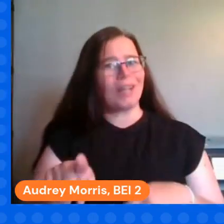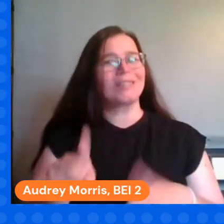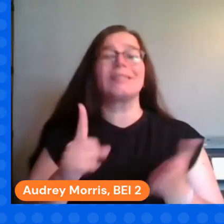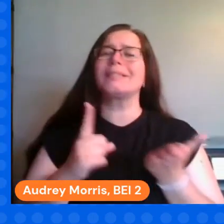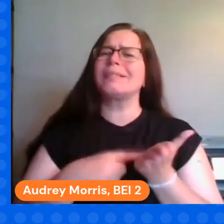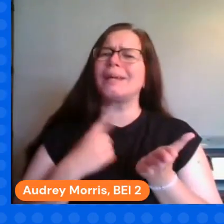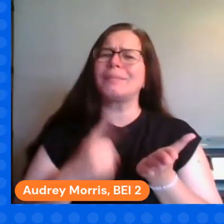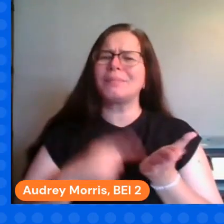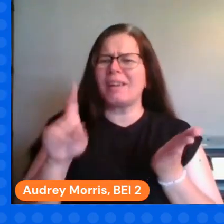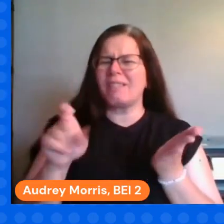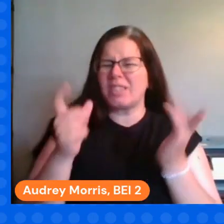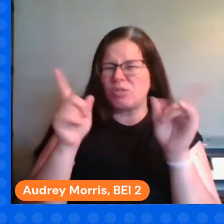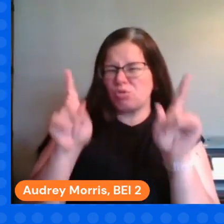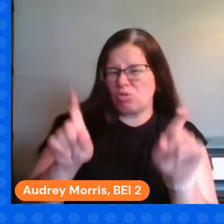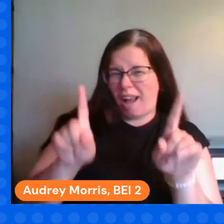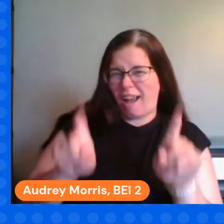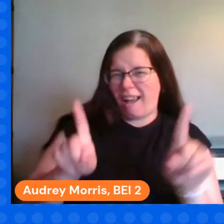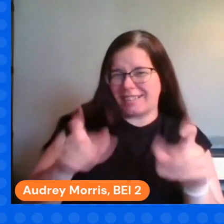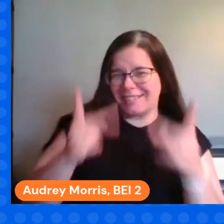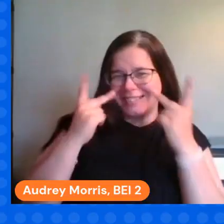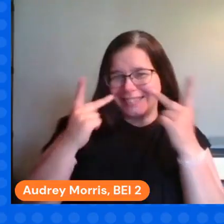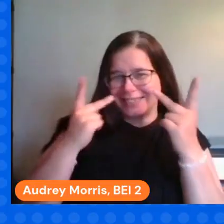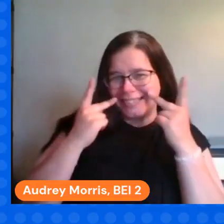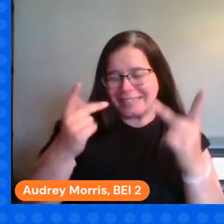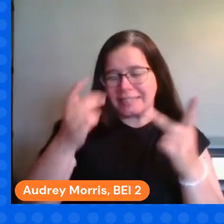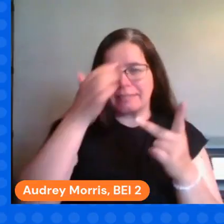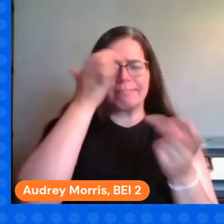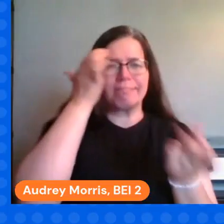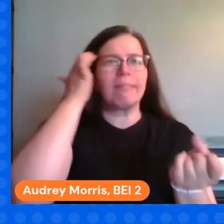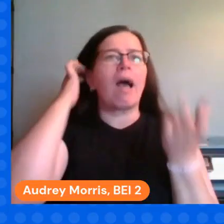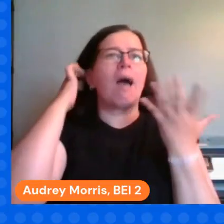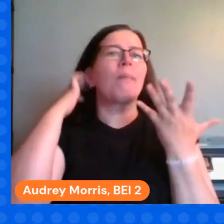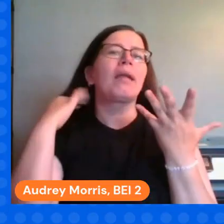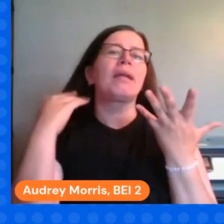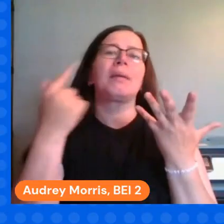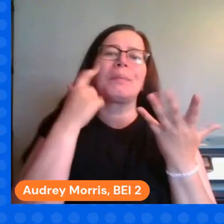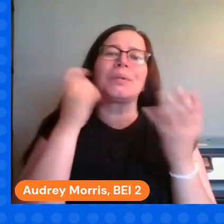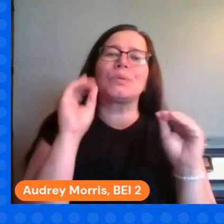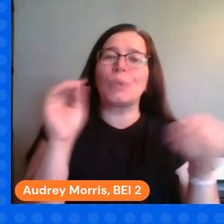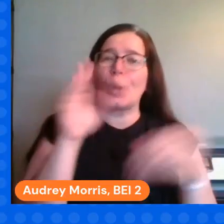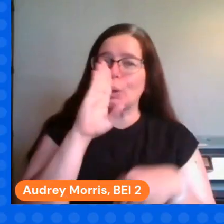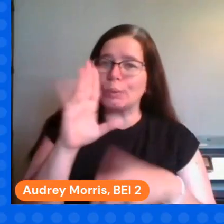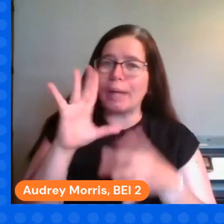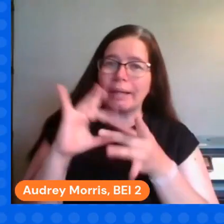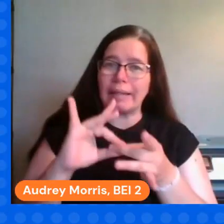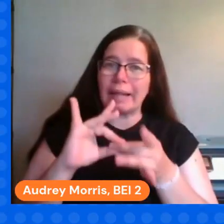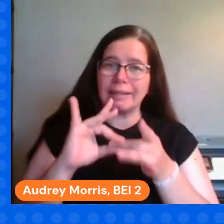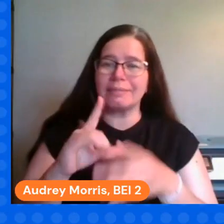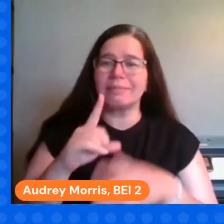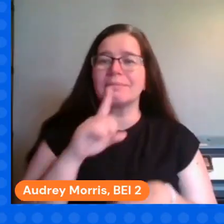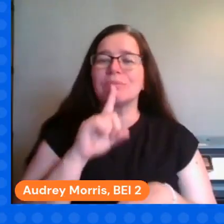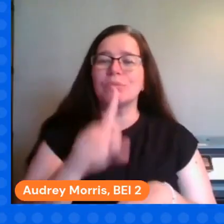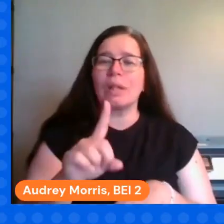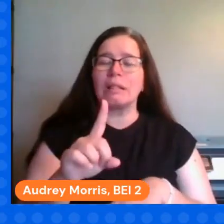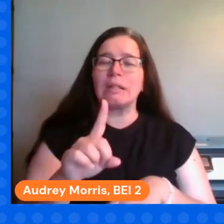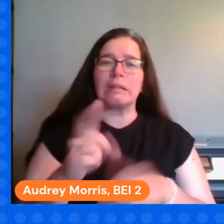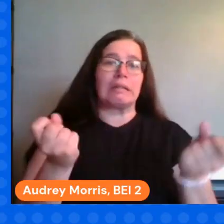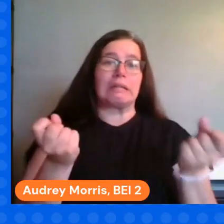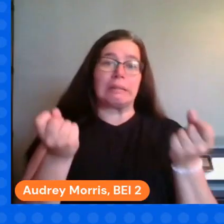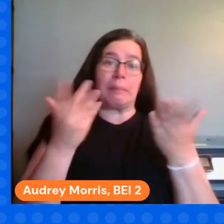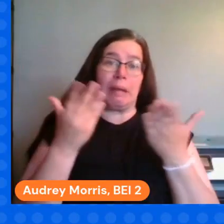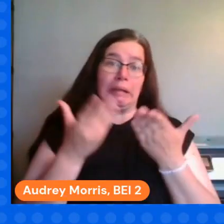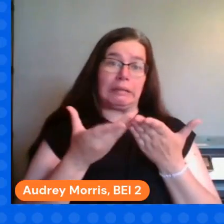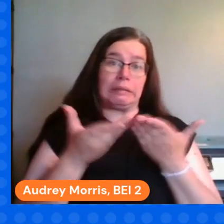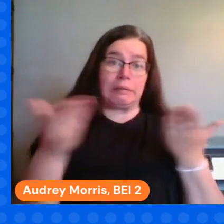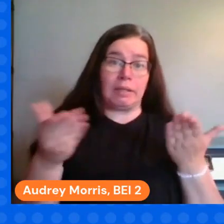and see. As far as how many, because there's no direct connectivity, it's really as many devices are within range